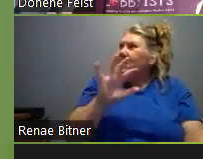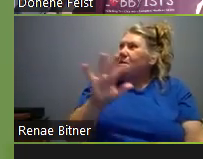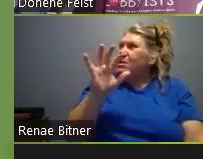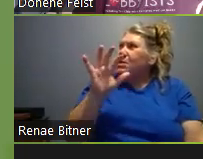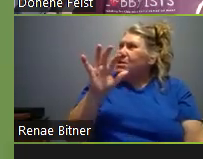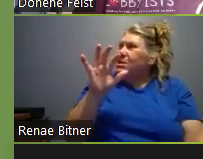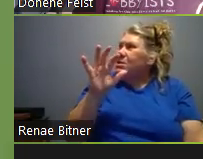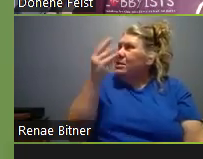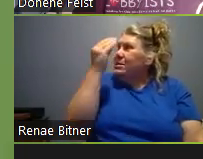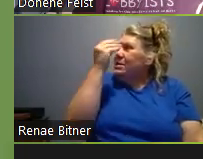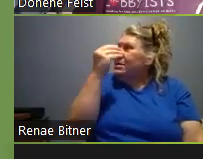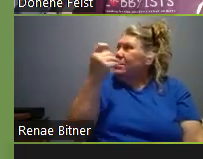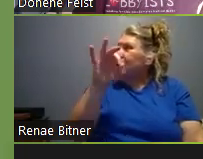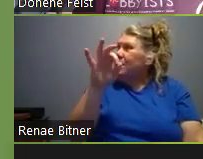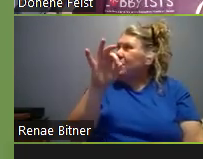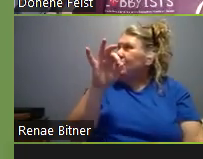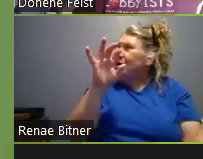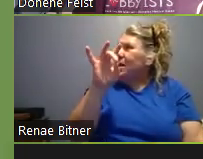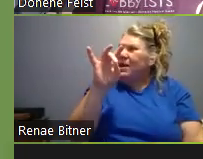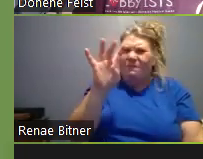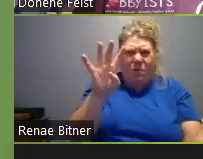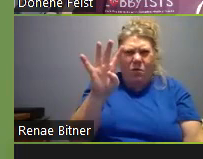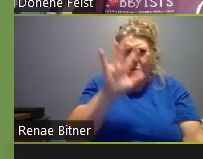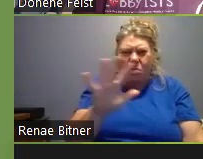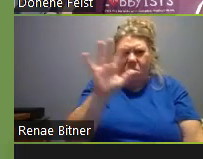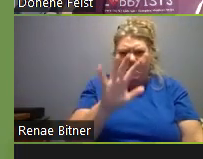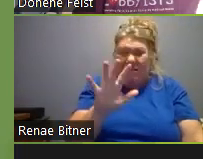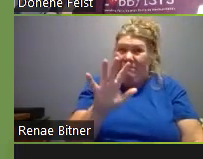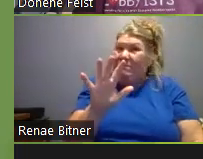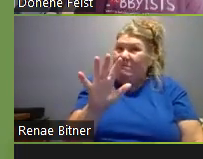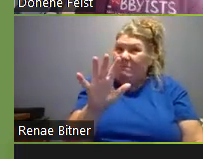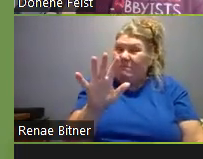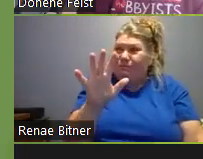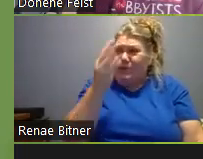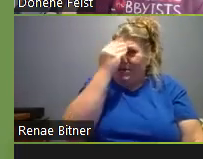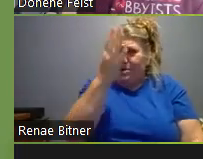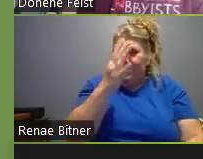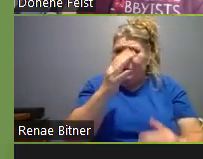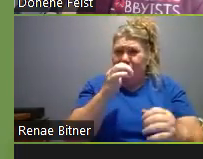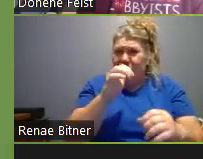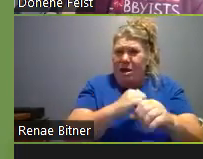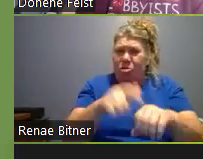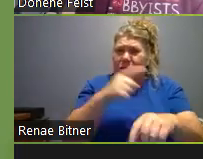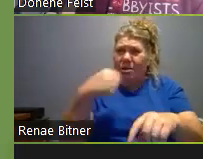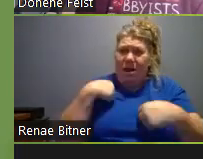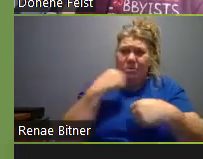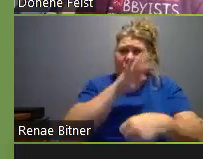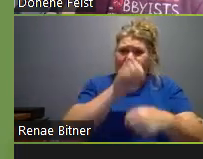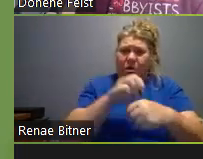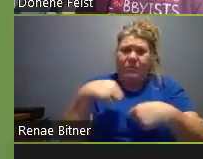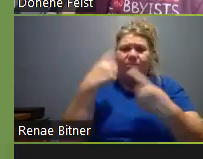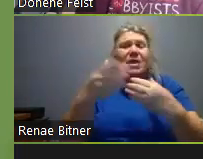head. Was like about 1984. So it tells you how long that I've been doing this. So